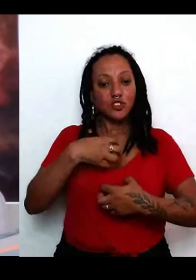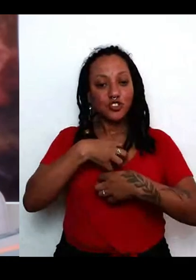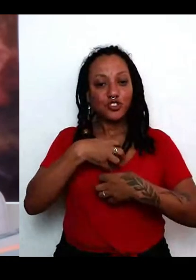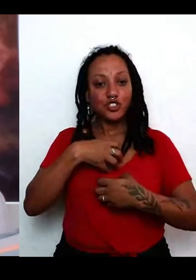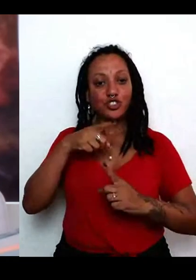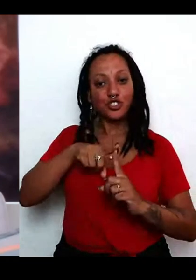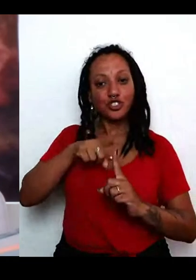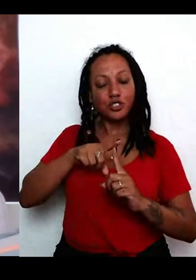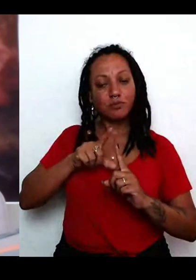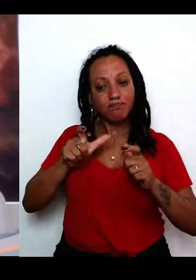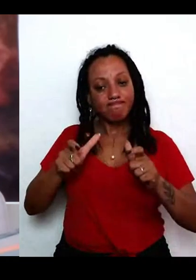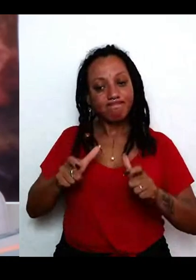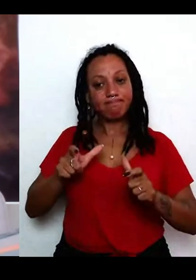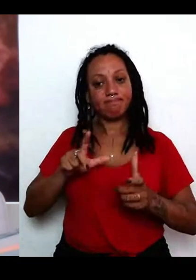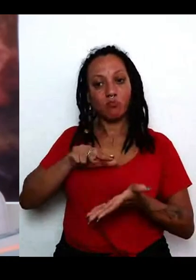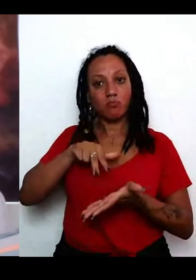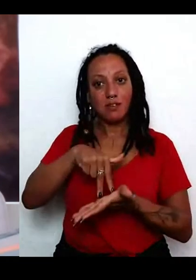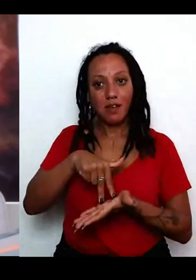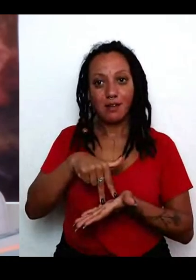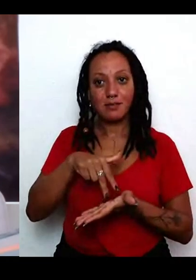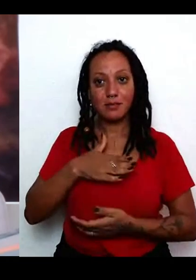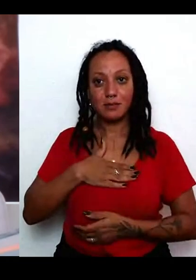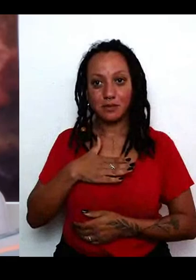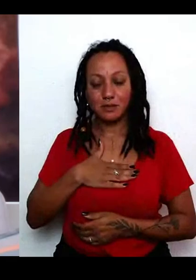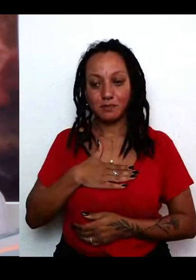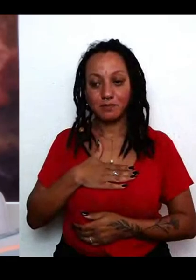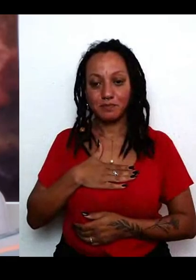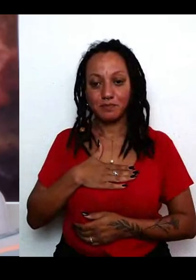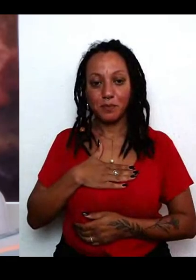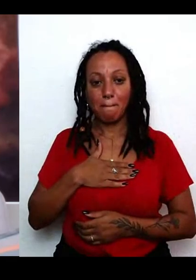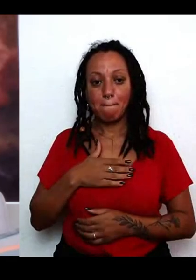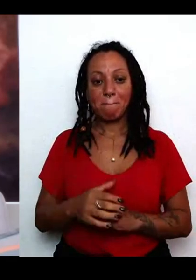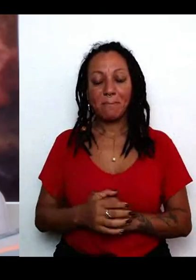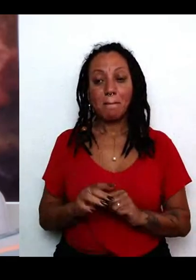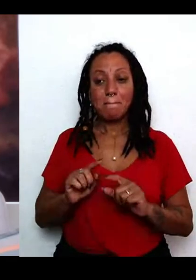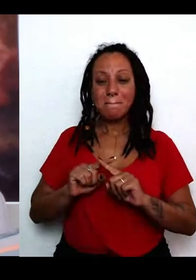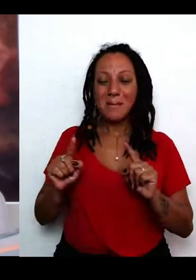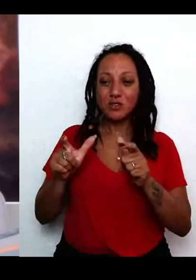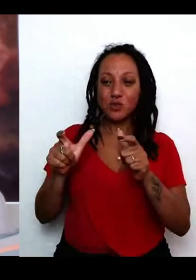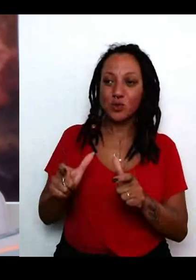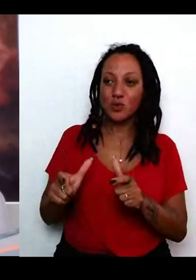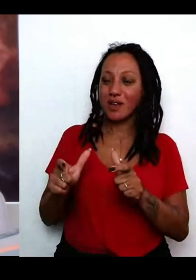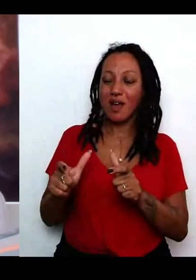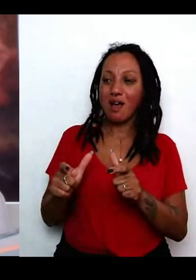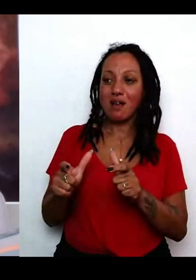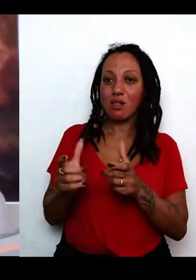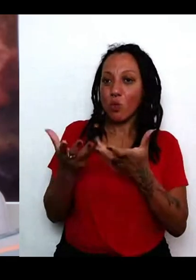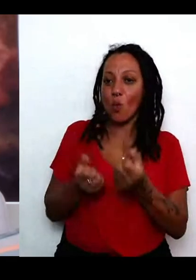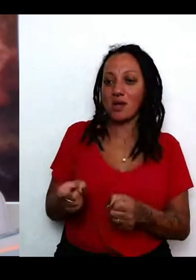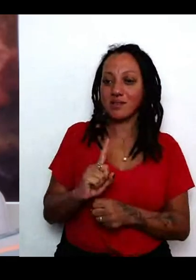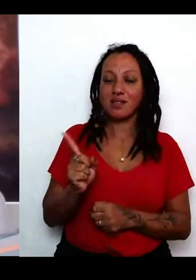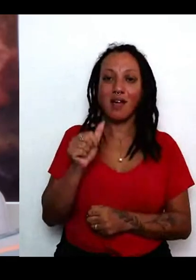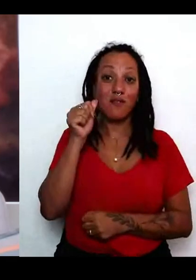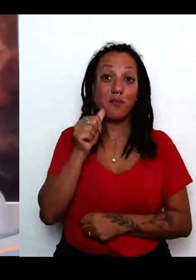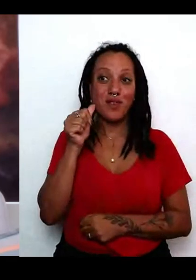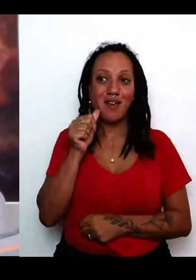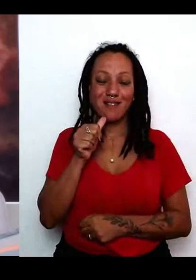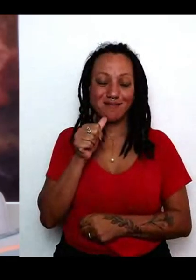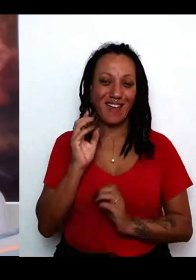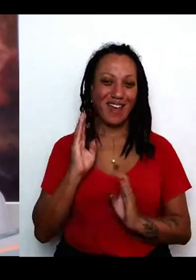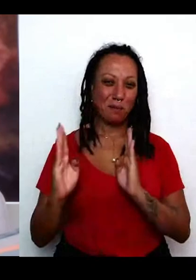environment of the 60s in at Los Angeles the second question